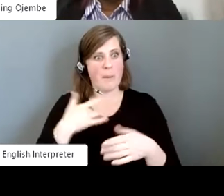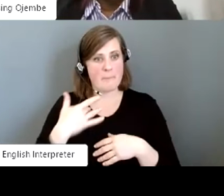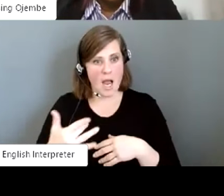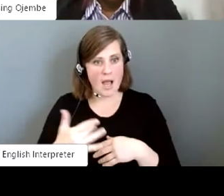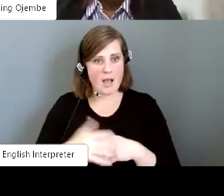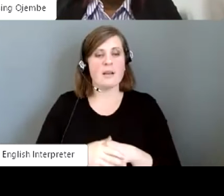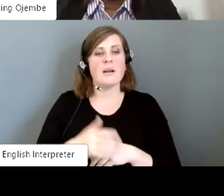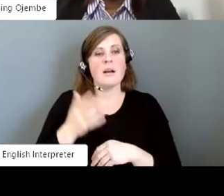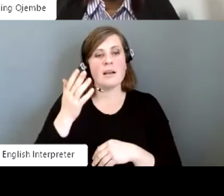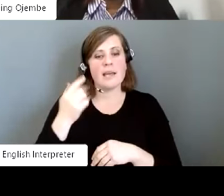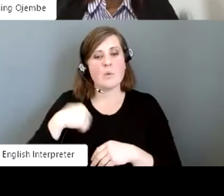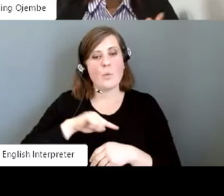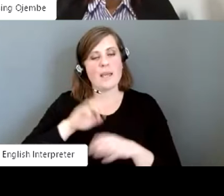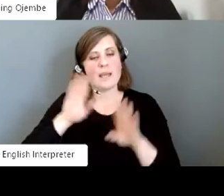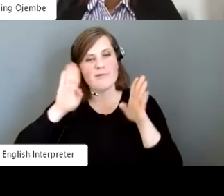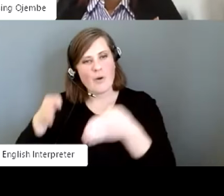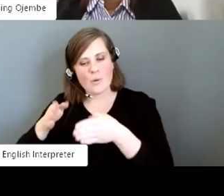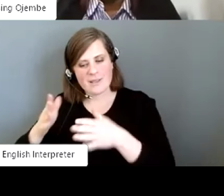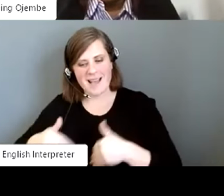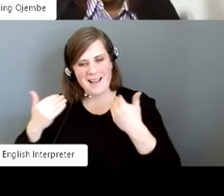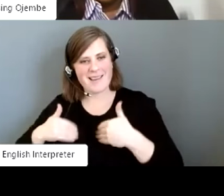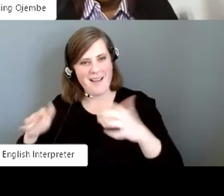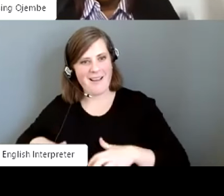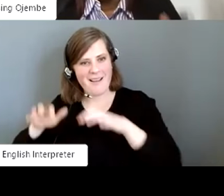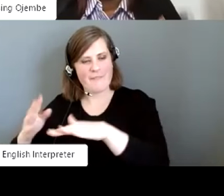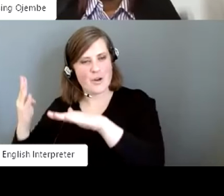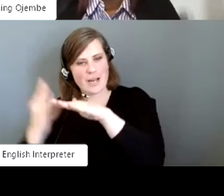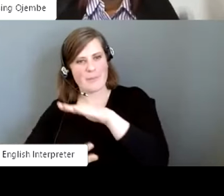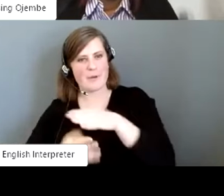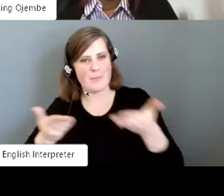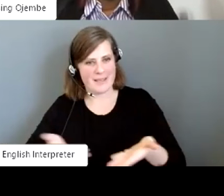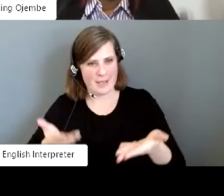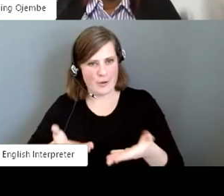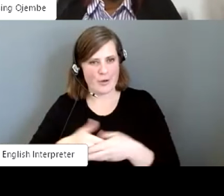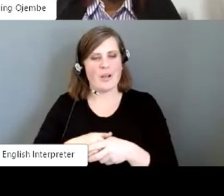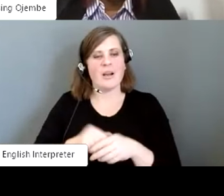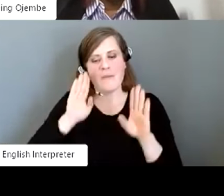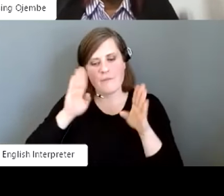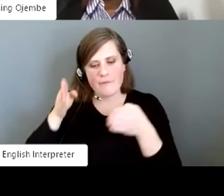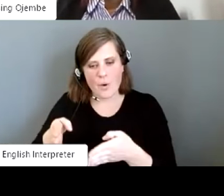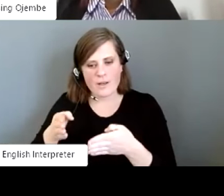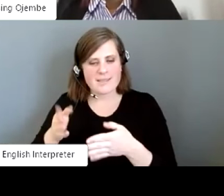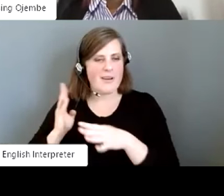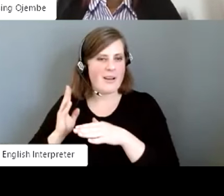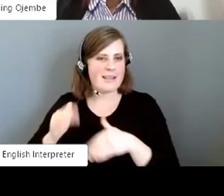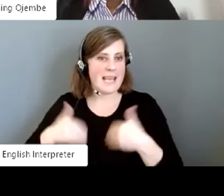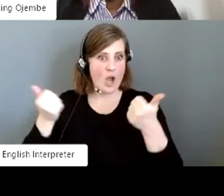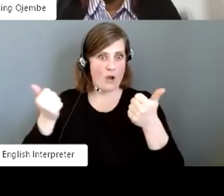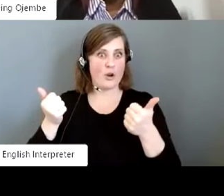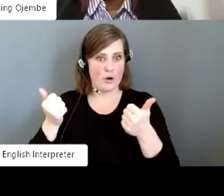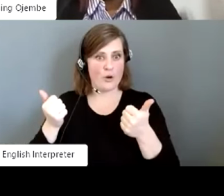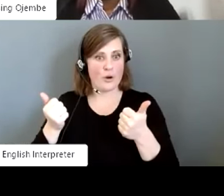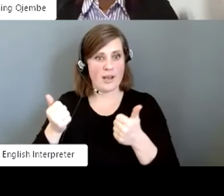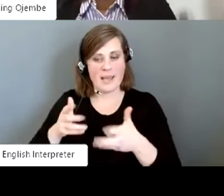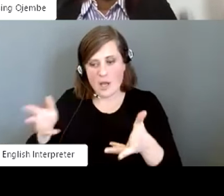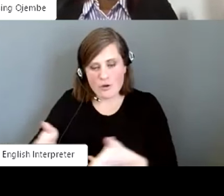focus on younger population. When we talk about immigrant population, they focus more on the younger population, further